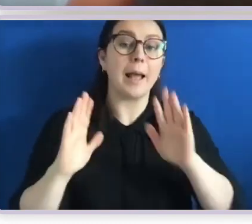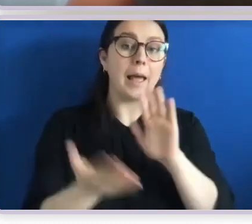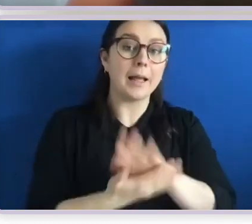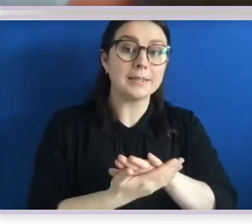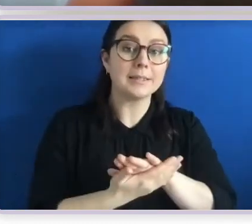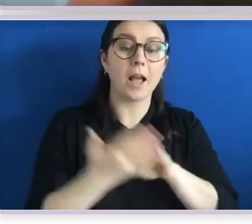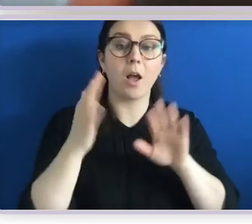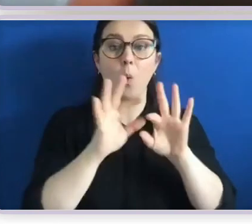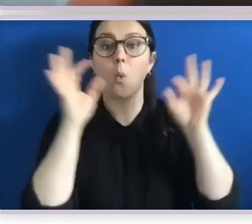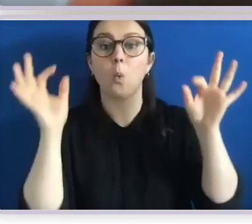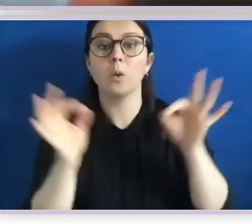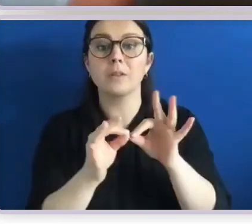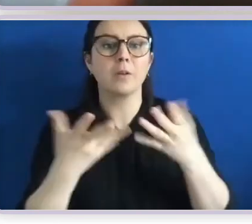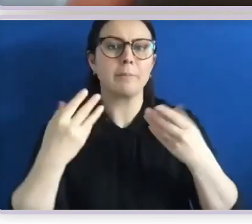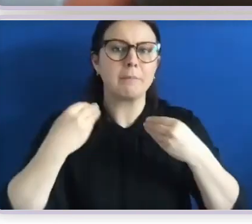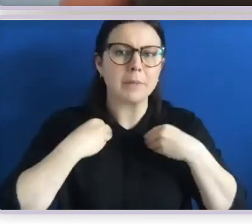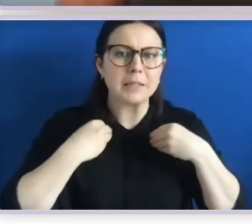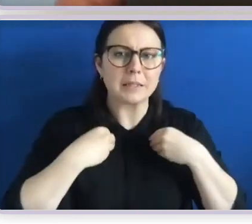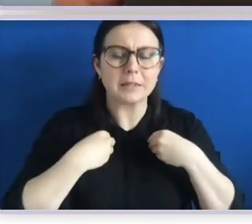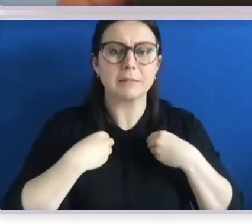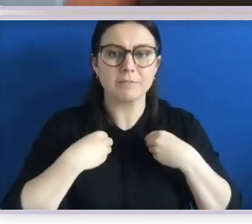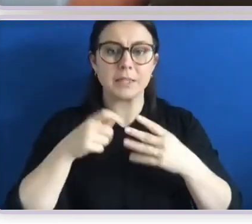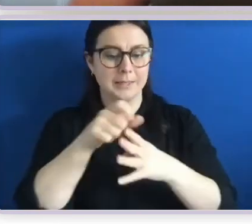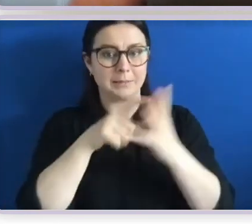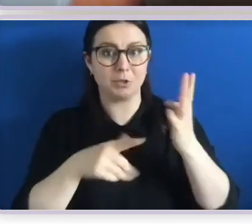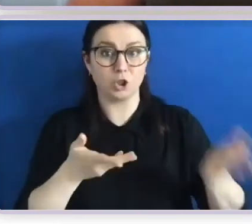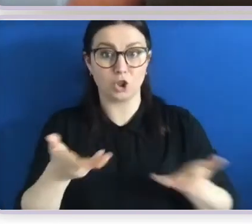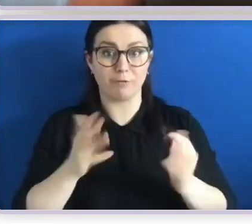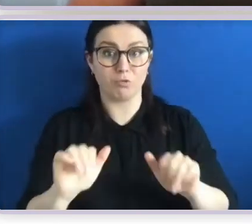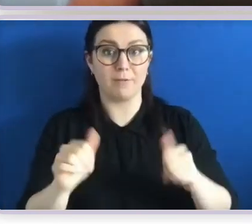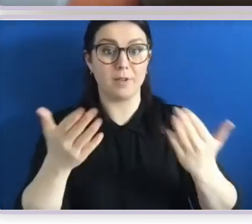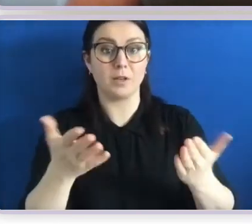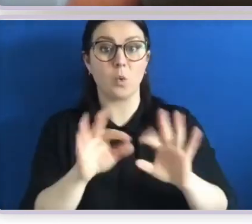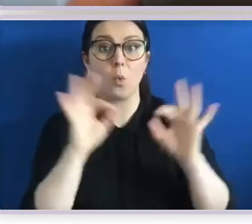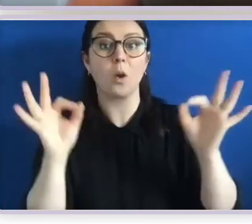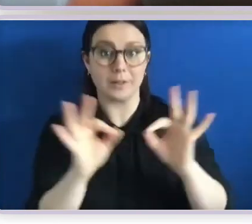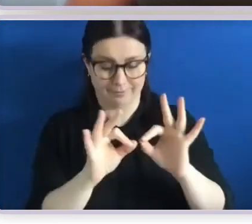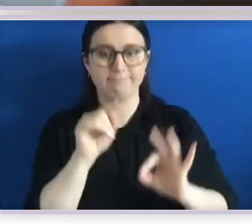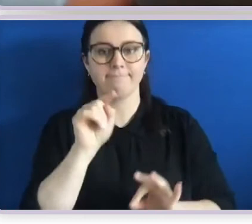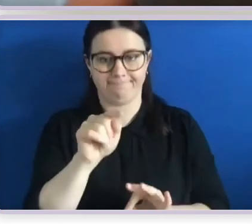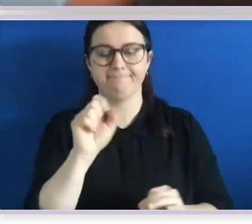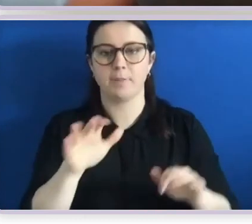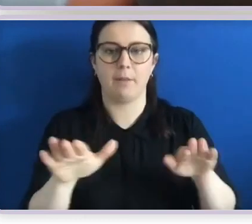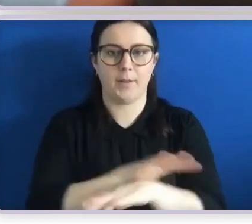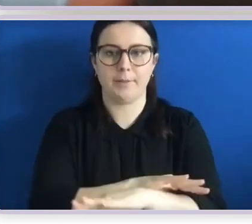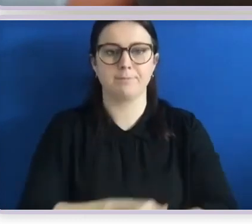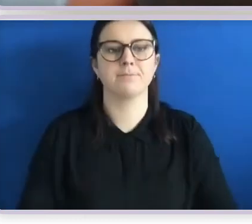as part of disability service providing organisations, we do cover them. Yeah.